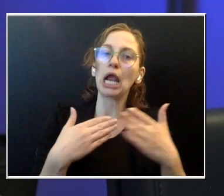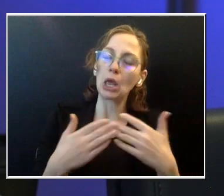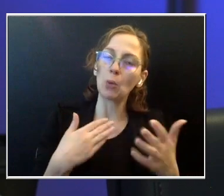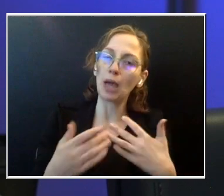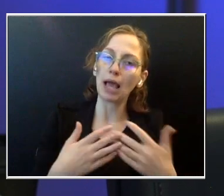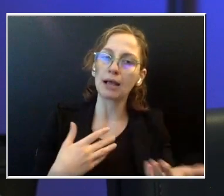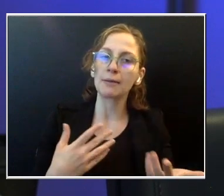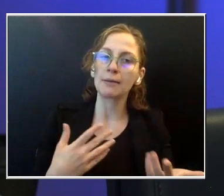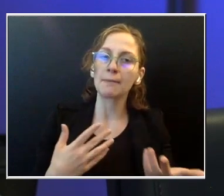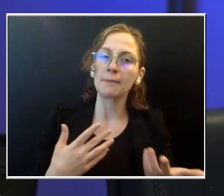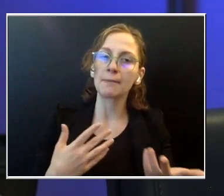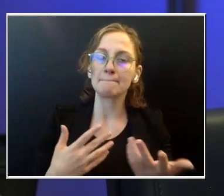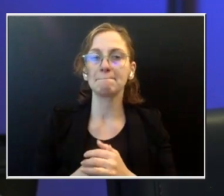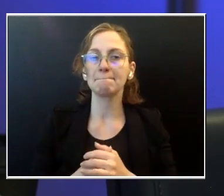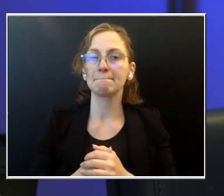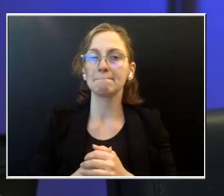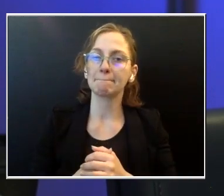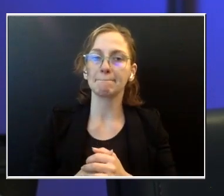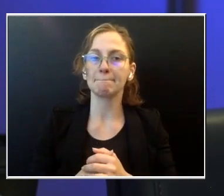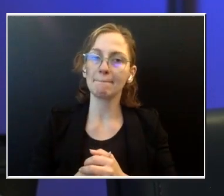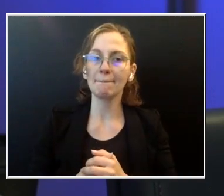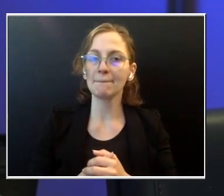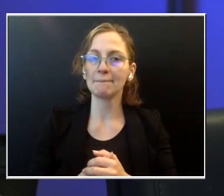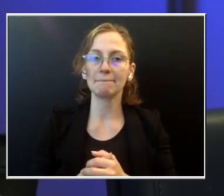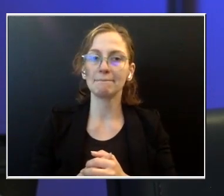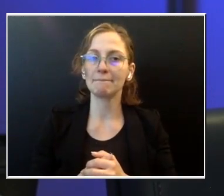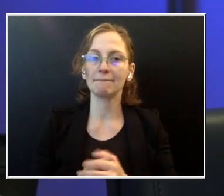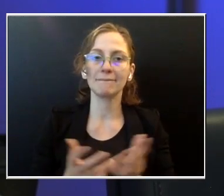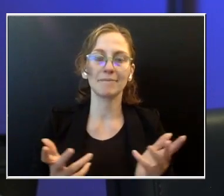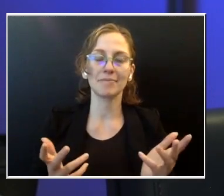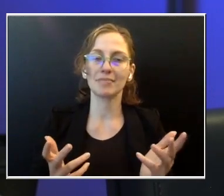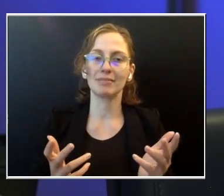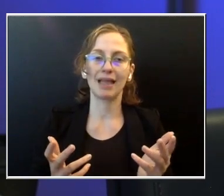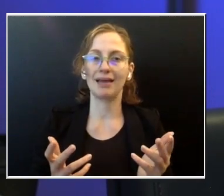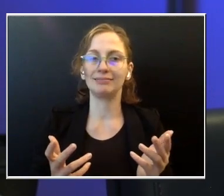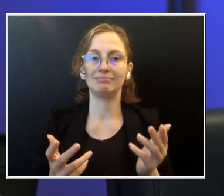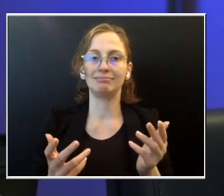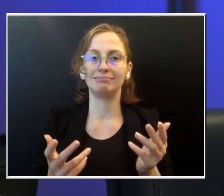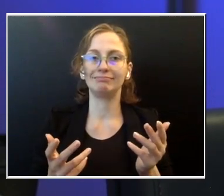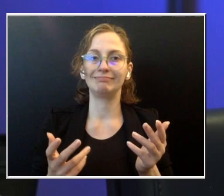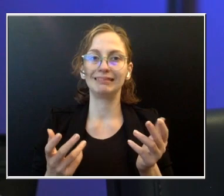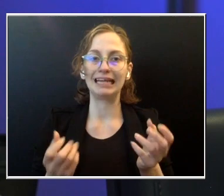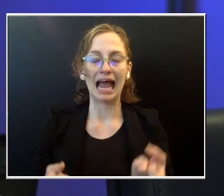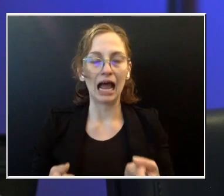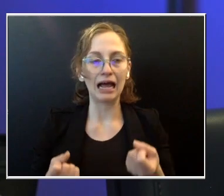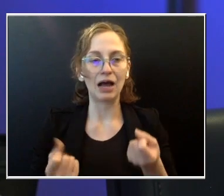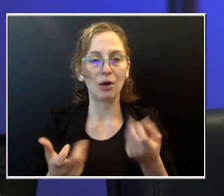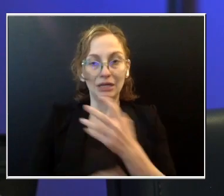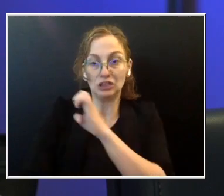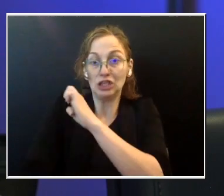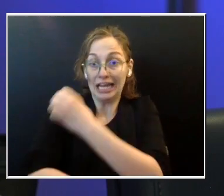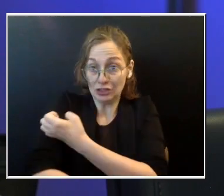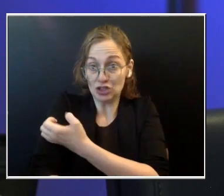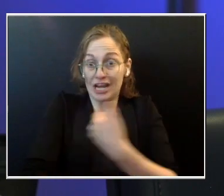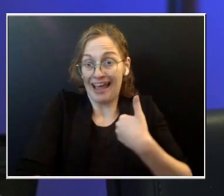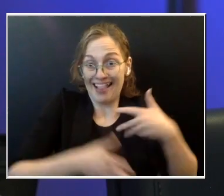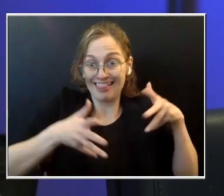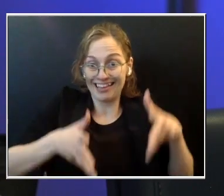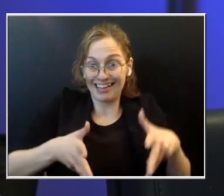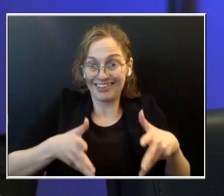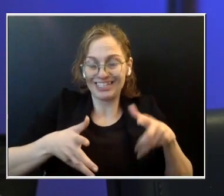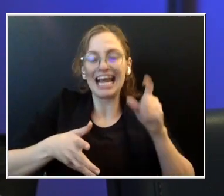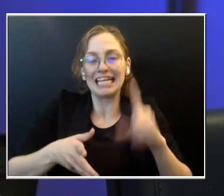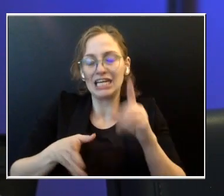had so much to give at that point in time, and I needed it to be in terms of my recovery. And so I